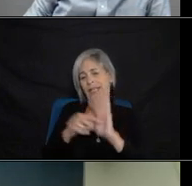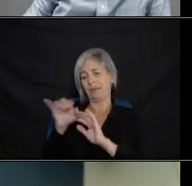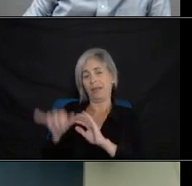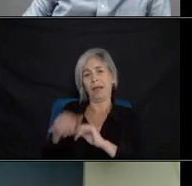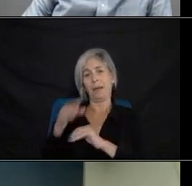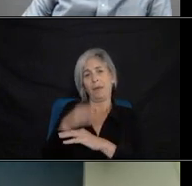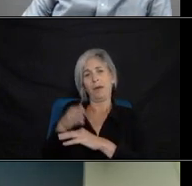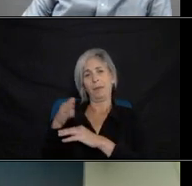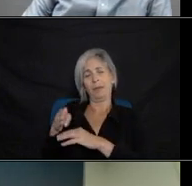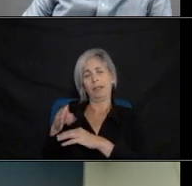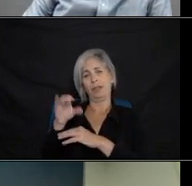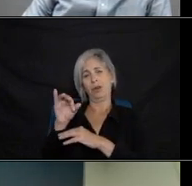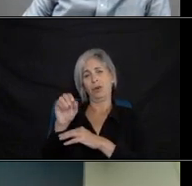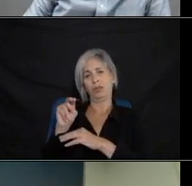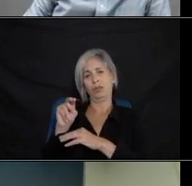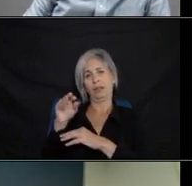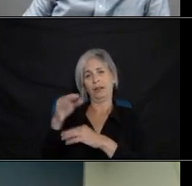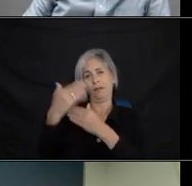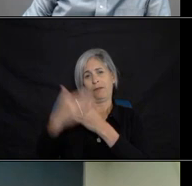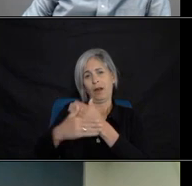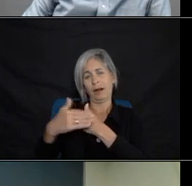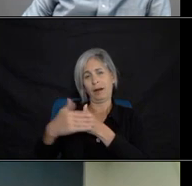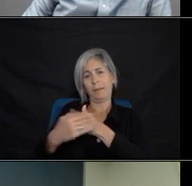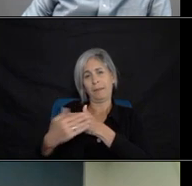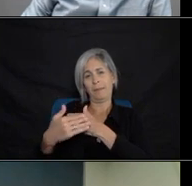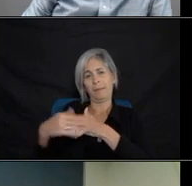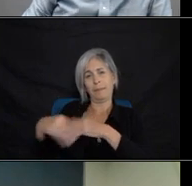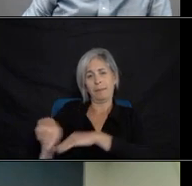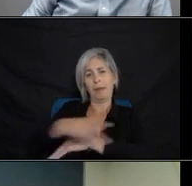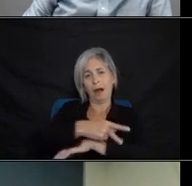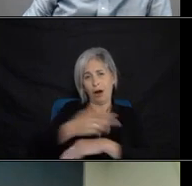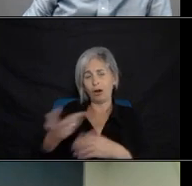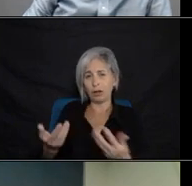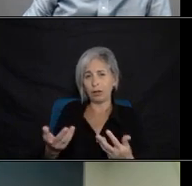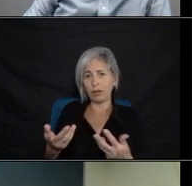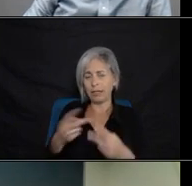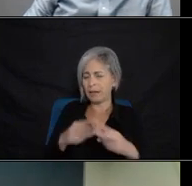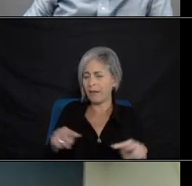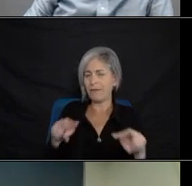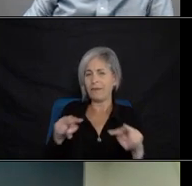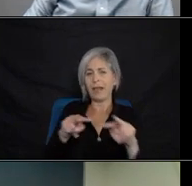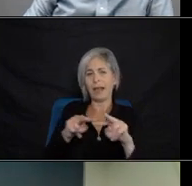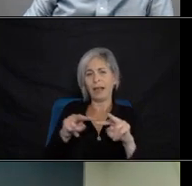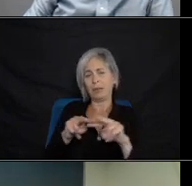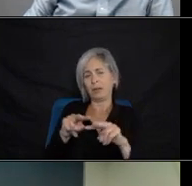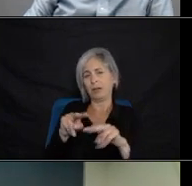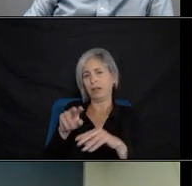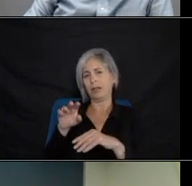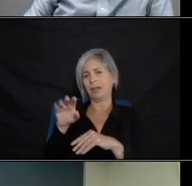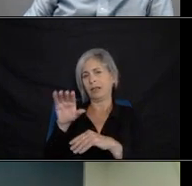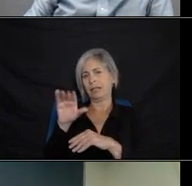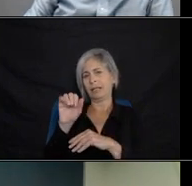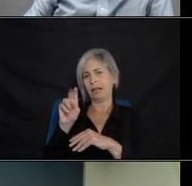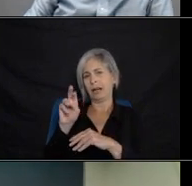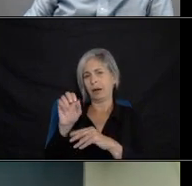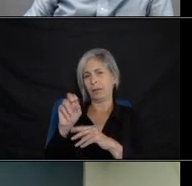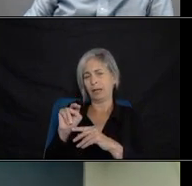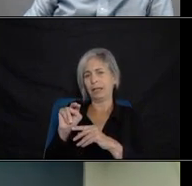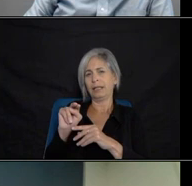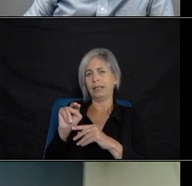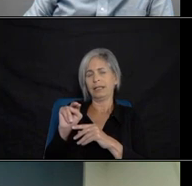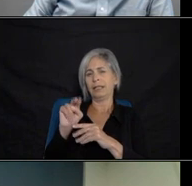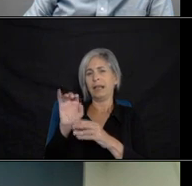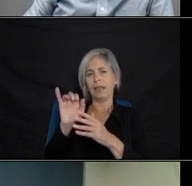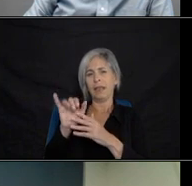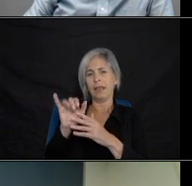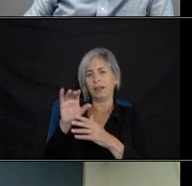Beach Oceanfront Park. This forest is a valuable carbon sink. Carbon sequestration is a way to